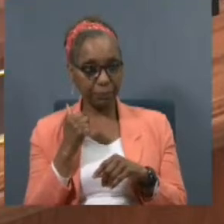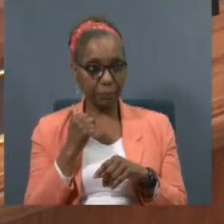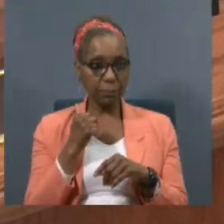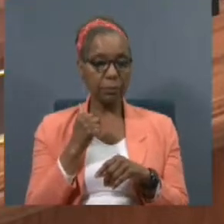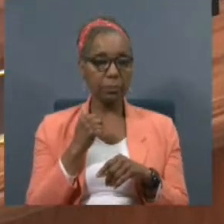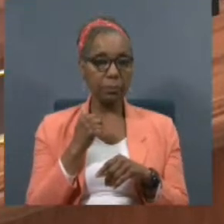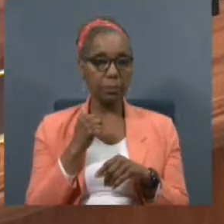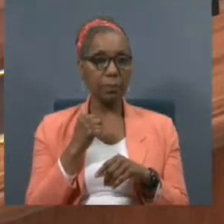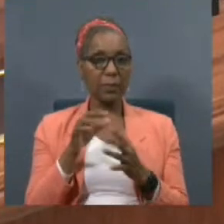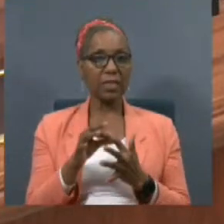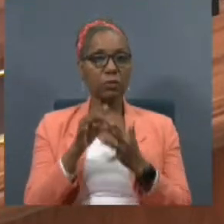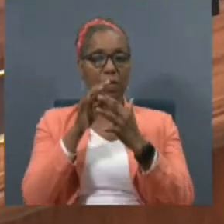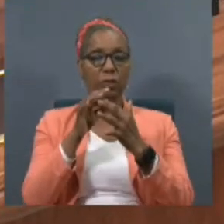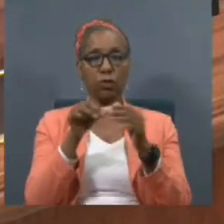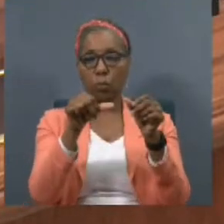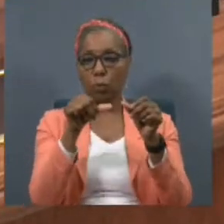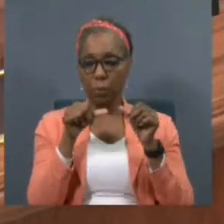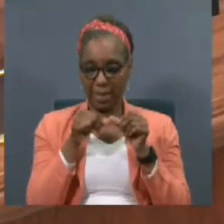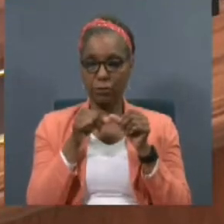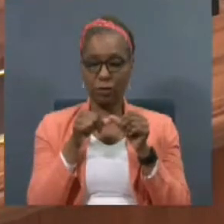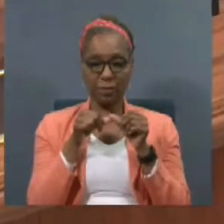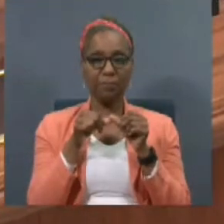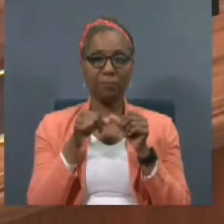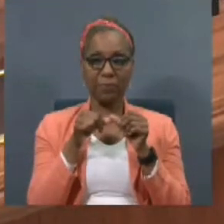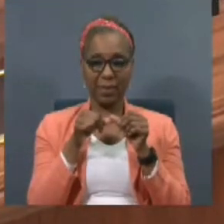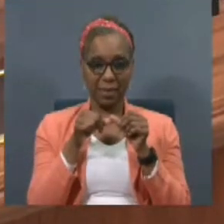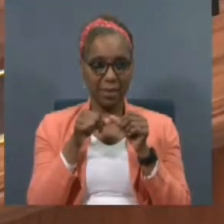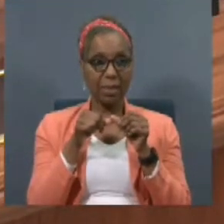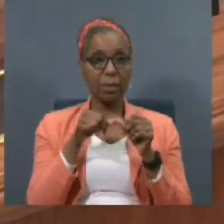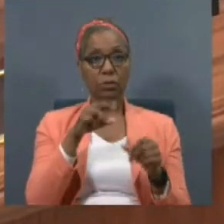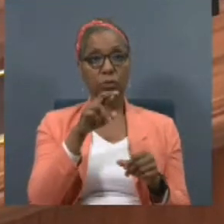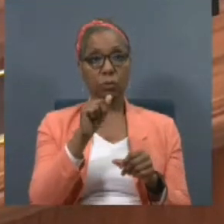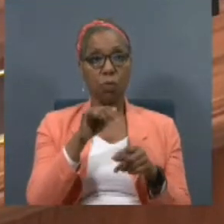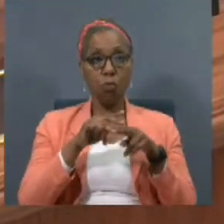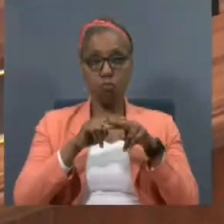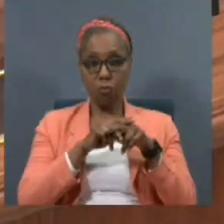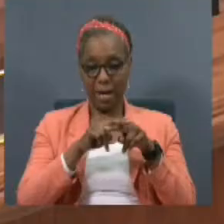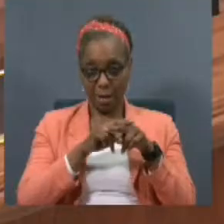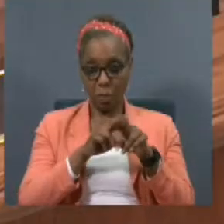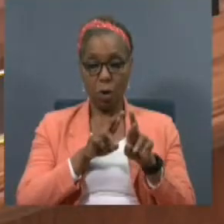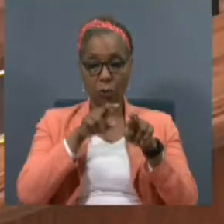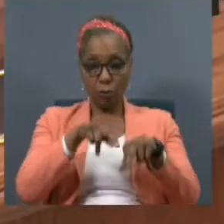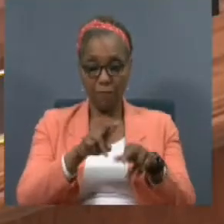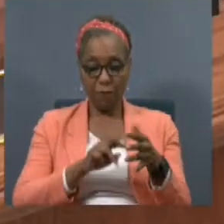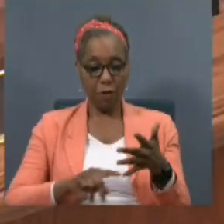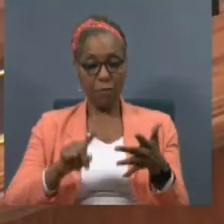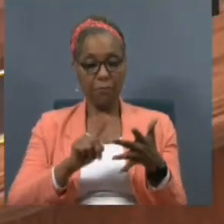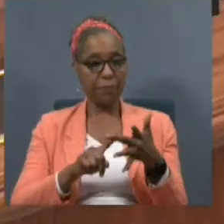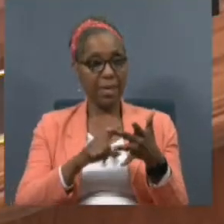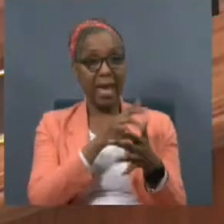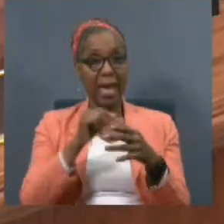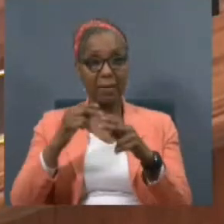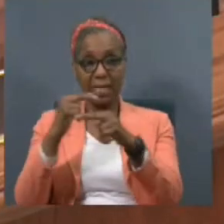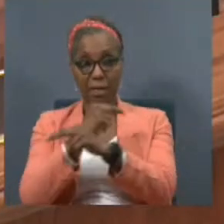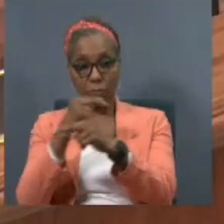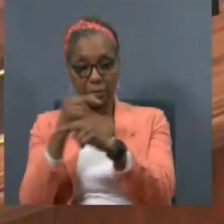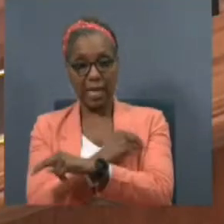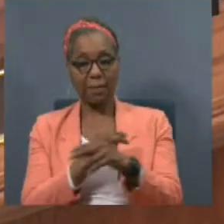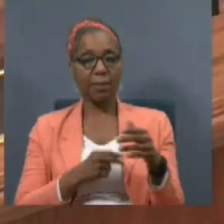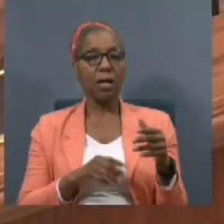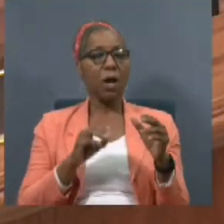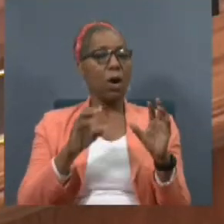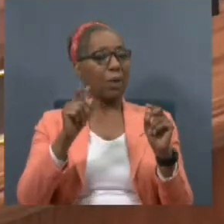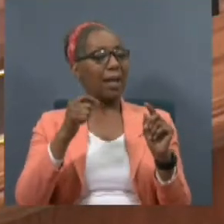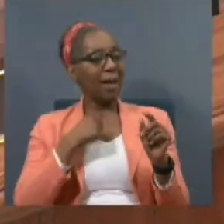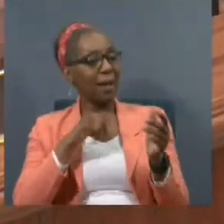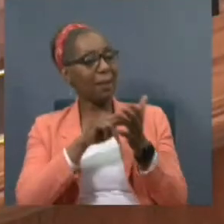its special location to Yeah. rail, the river, and the interstate. But I guess what I'm